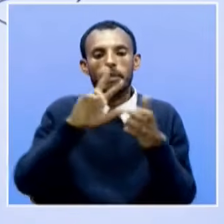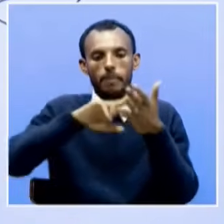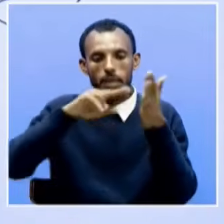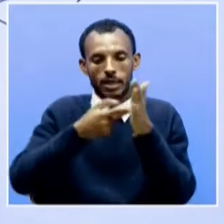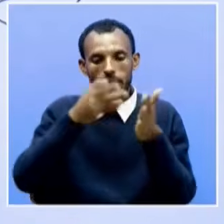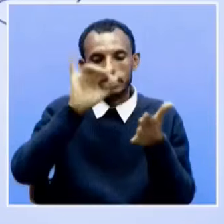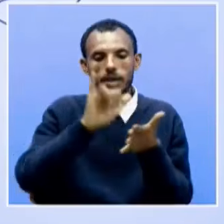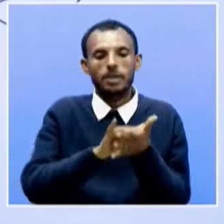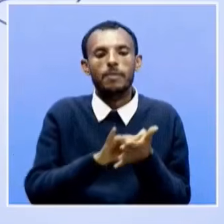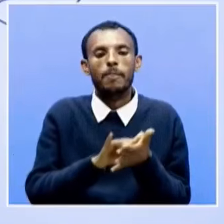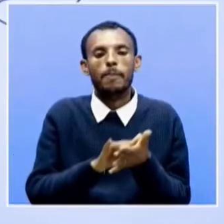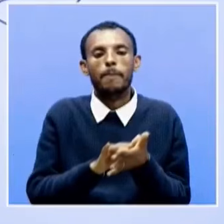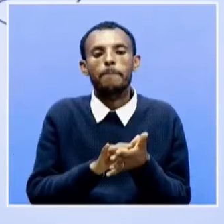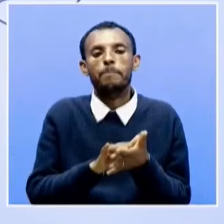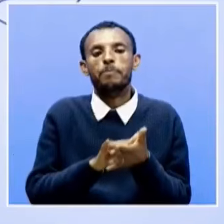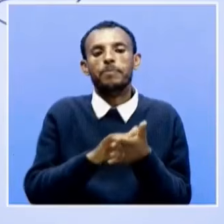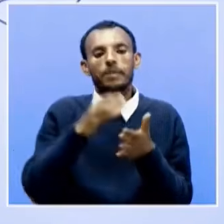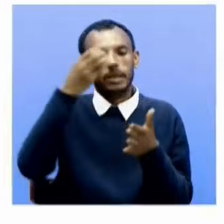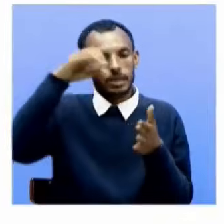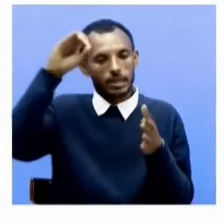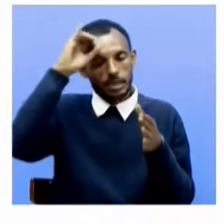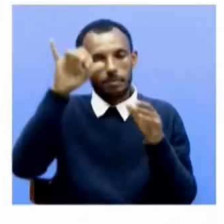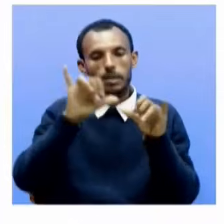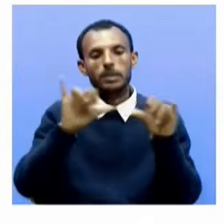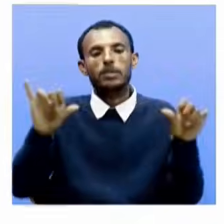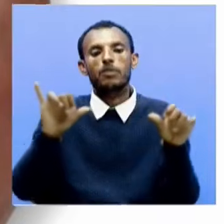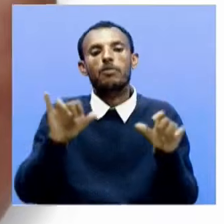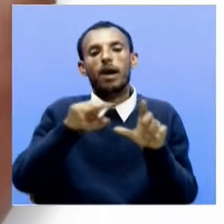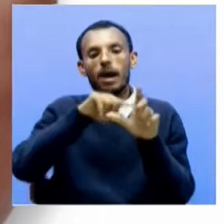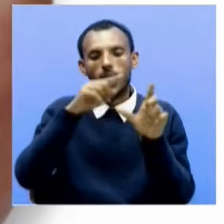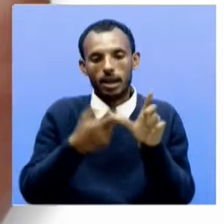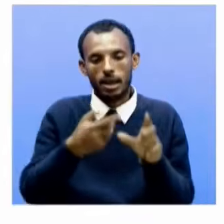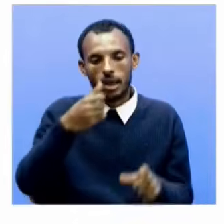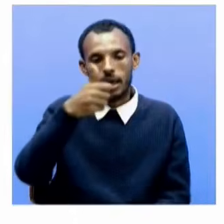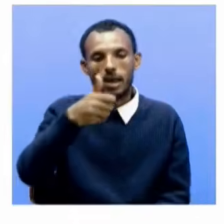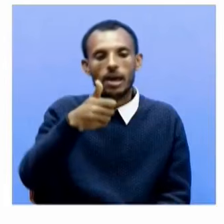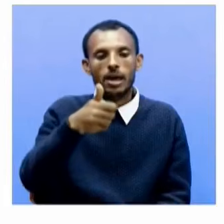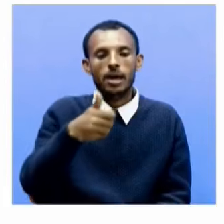that the degree measure of angle A